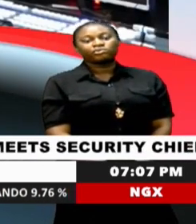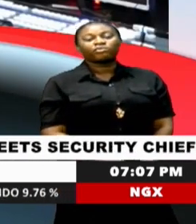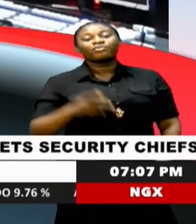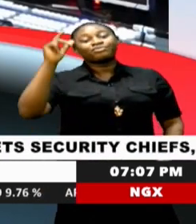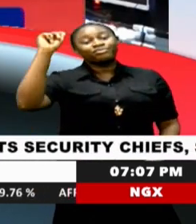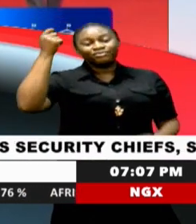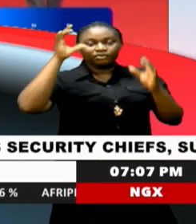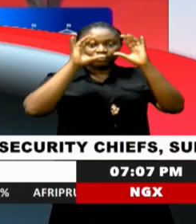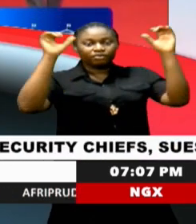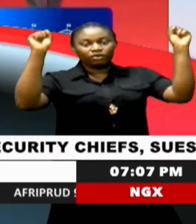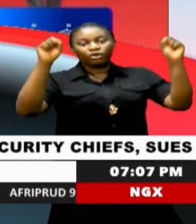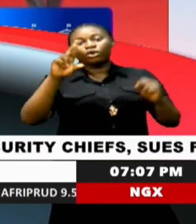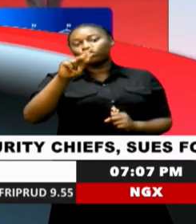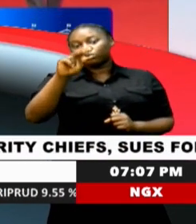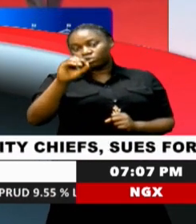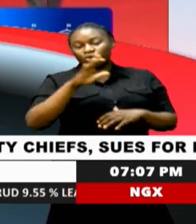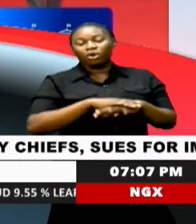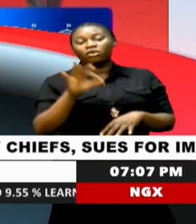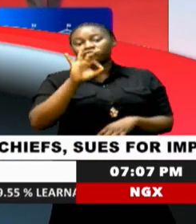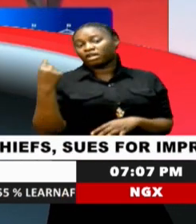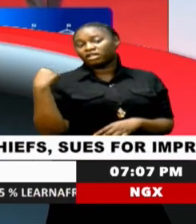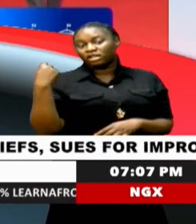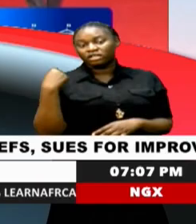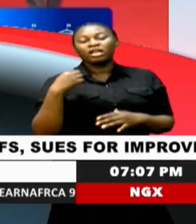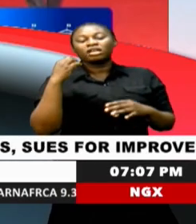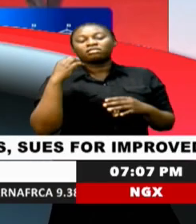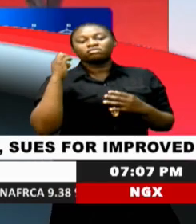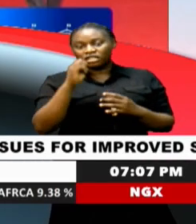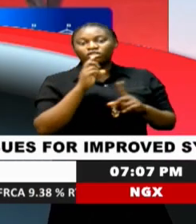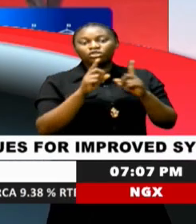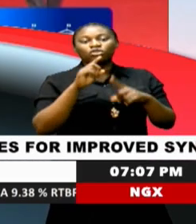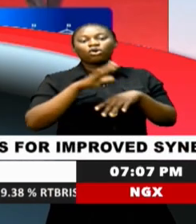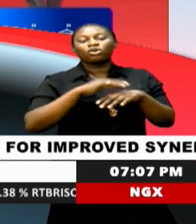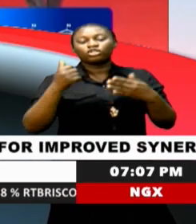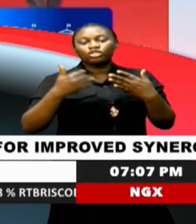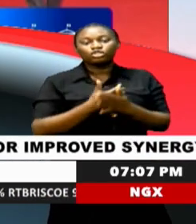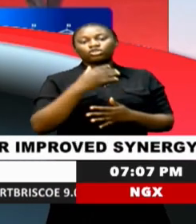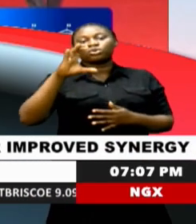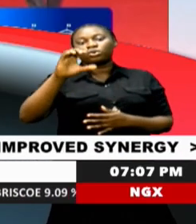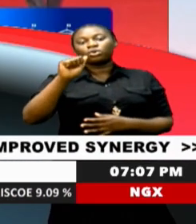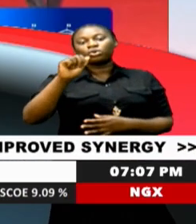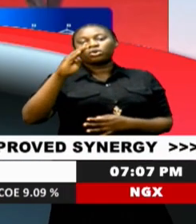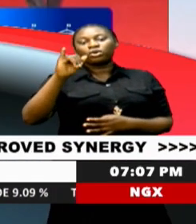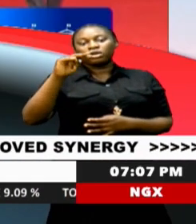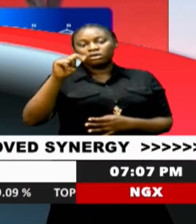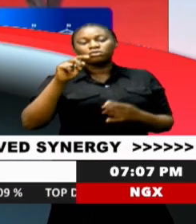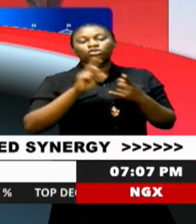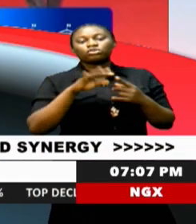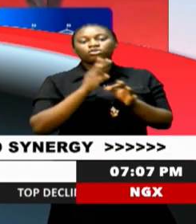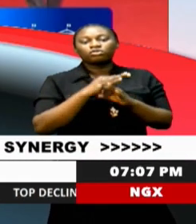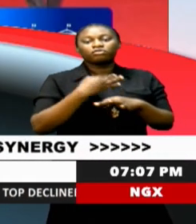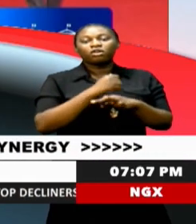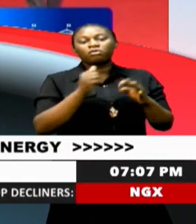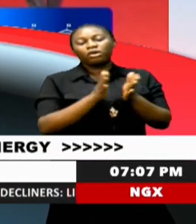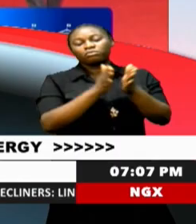Kenya's President William Ruto on Friday named a partial new cabinet as he starts a process to form a broad-based